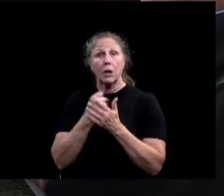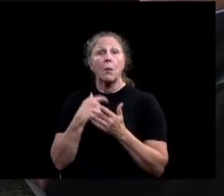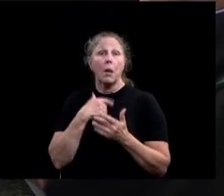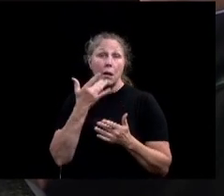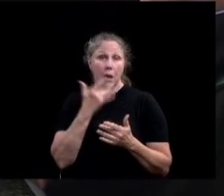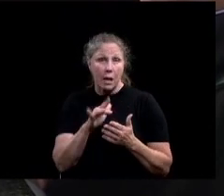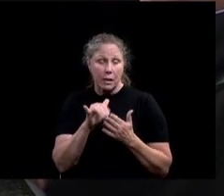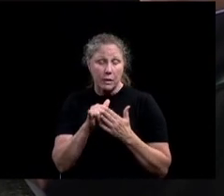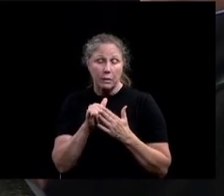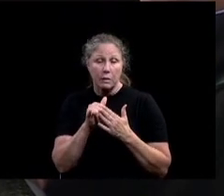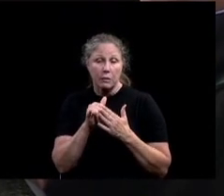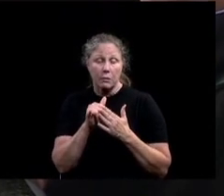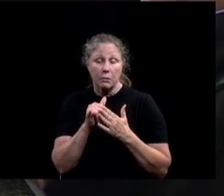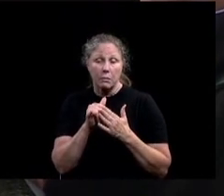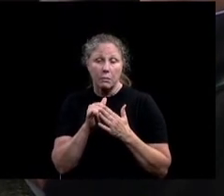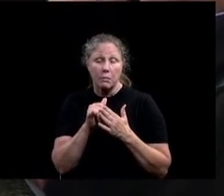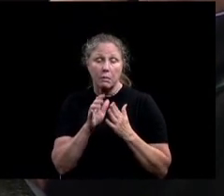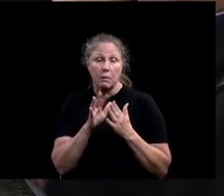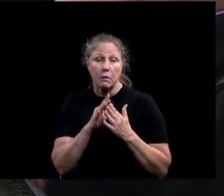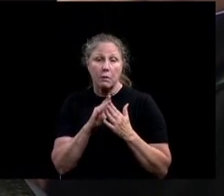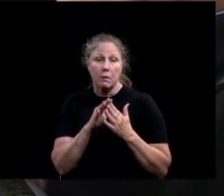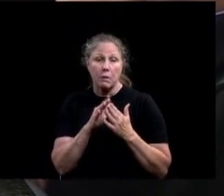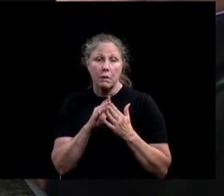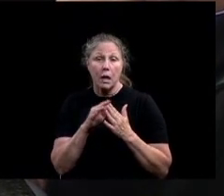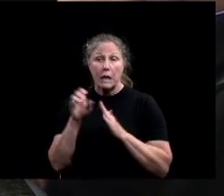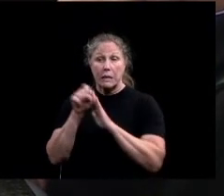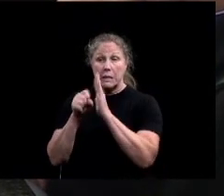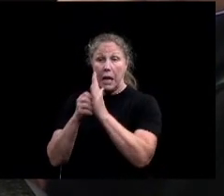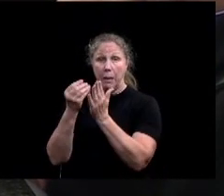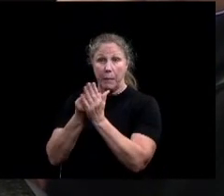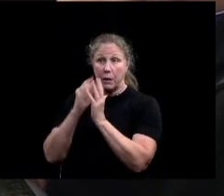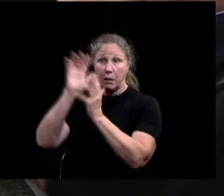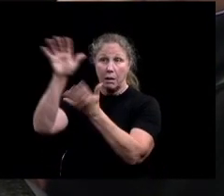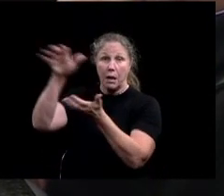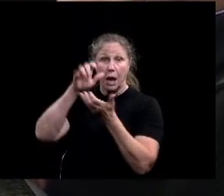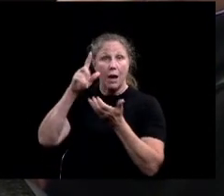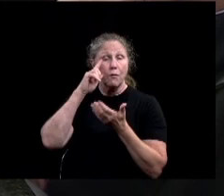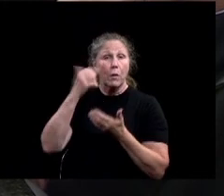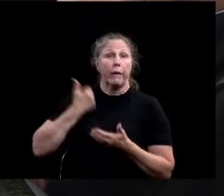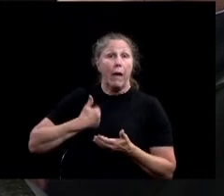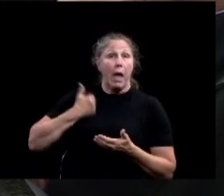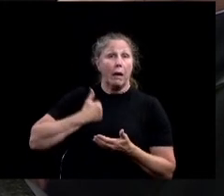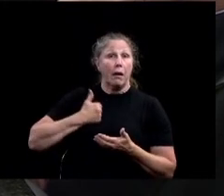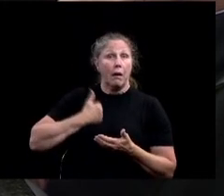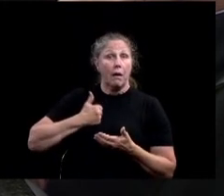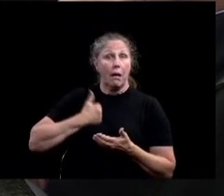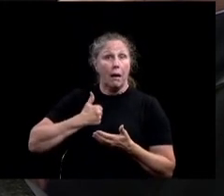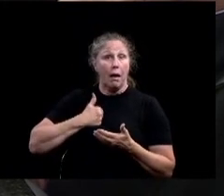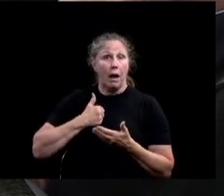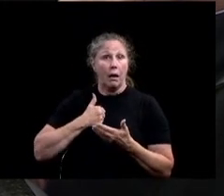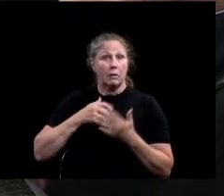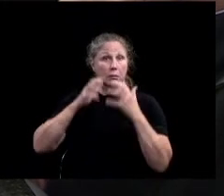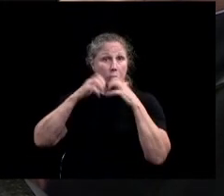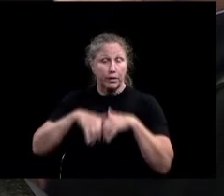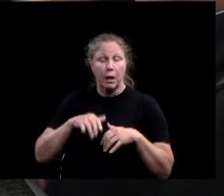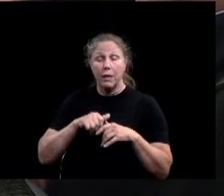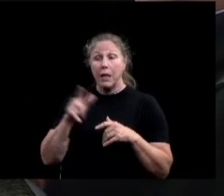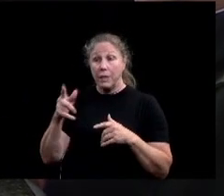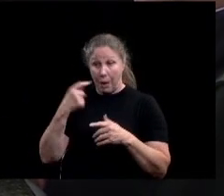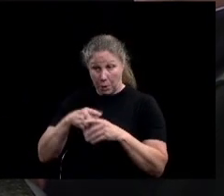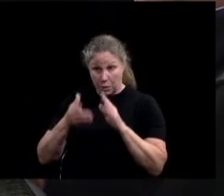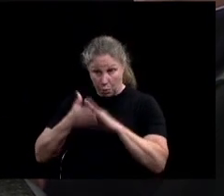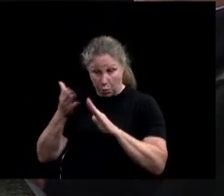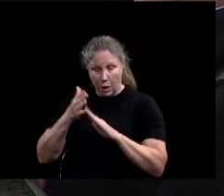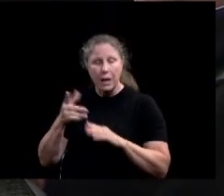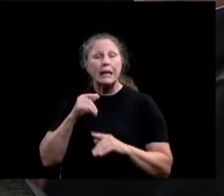state grant for the Anti-Gang Center. And so I think once it is up and running, I just went day before yesterday and looked at the construction